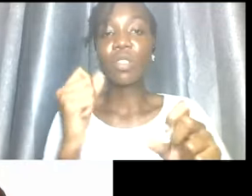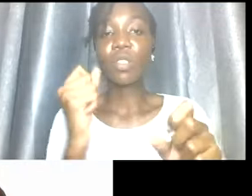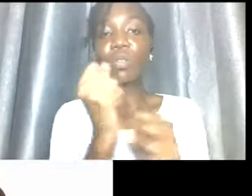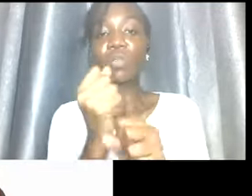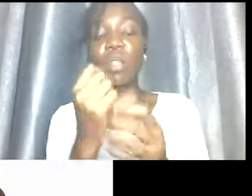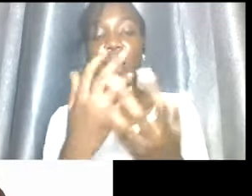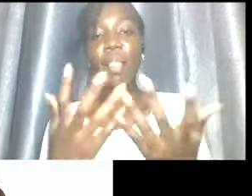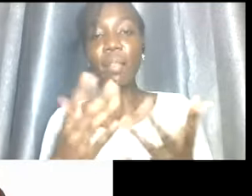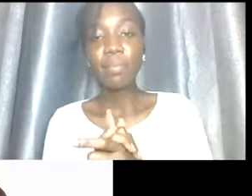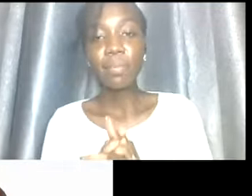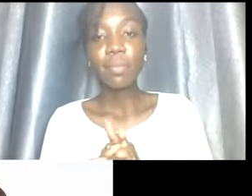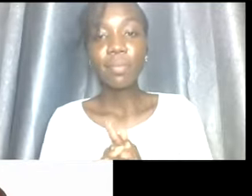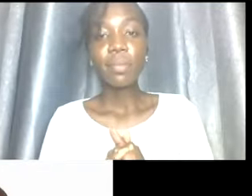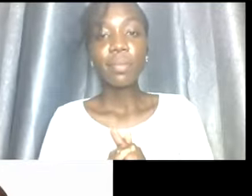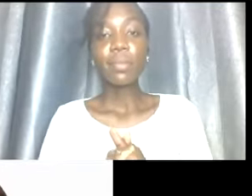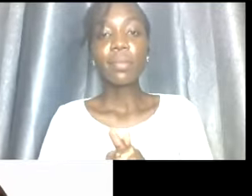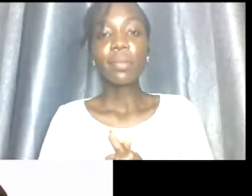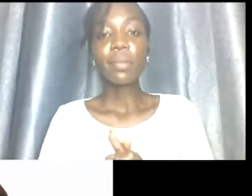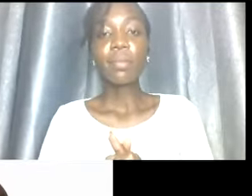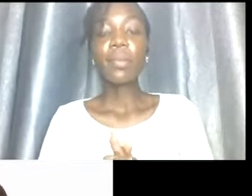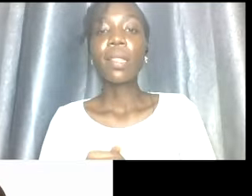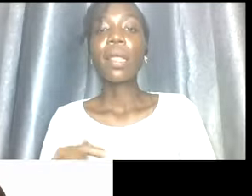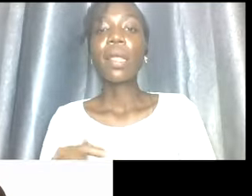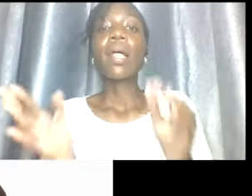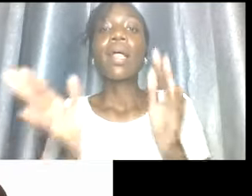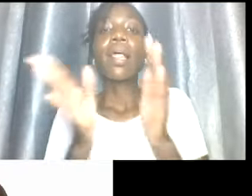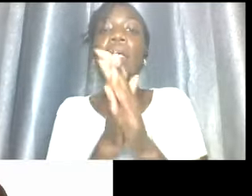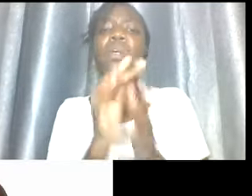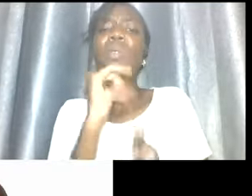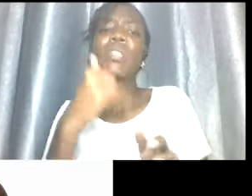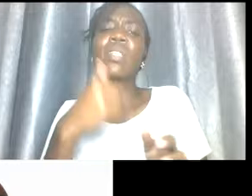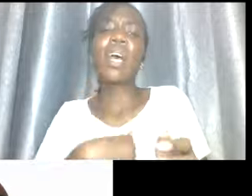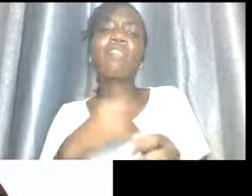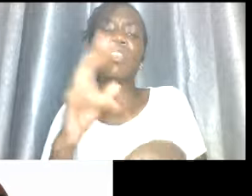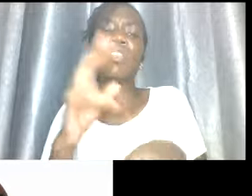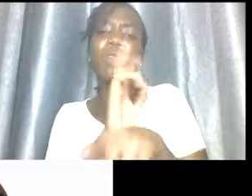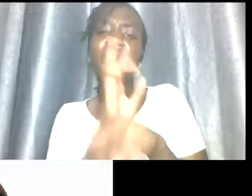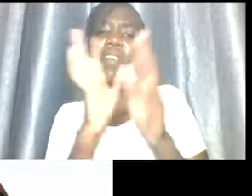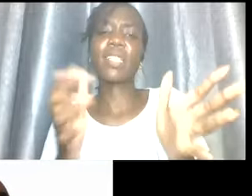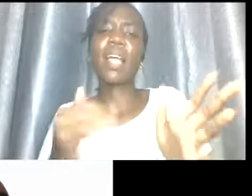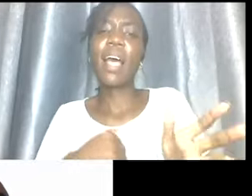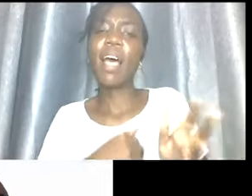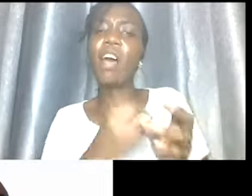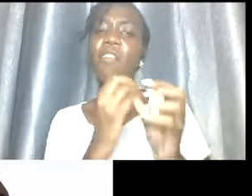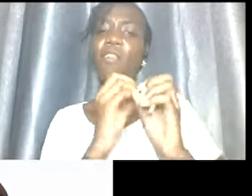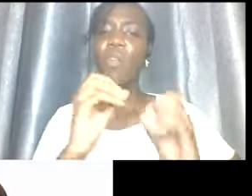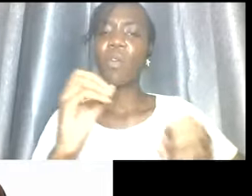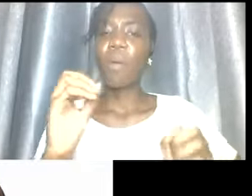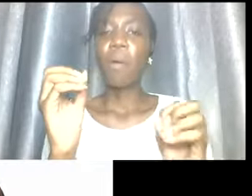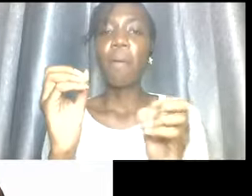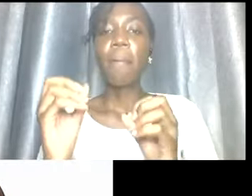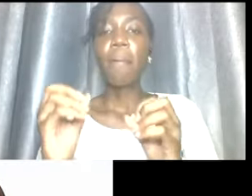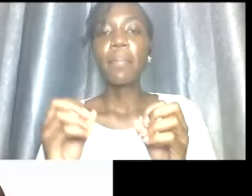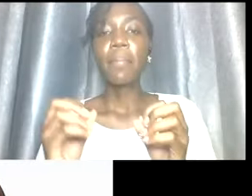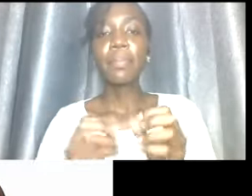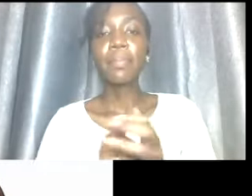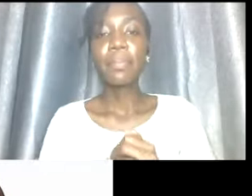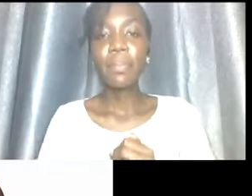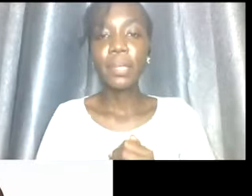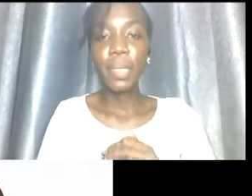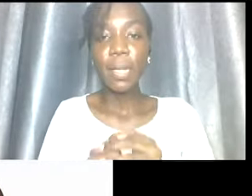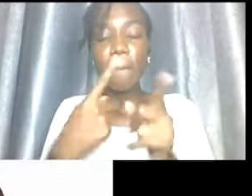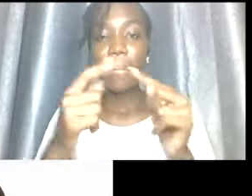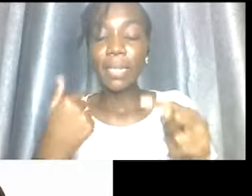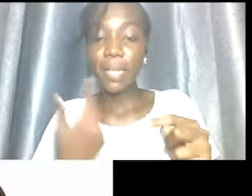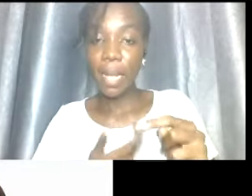what? We did not have a supervisor, but I helped the owners to see that we are growing